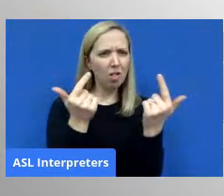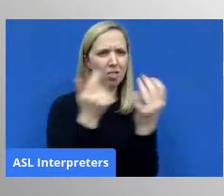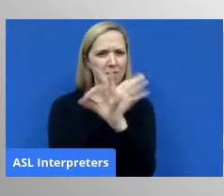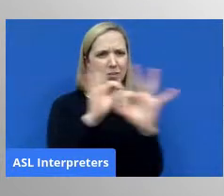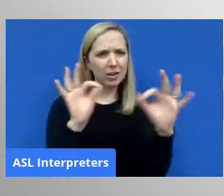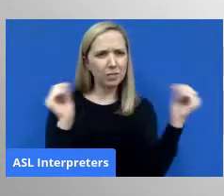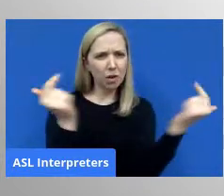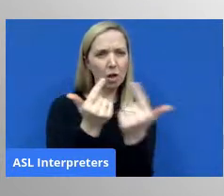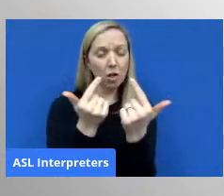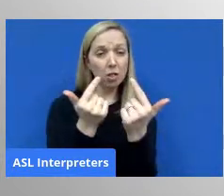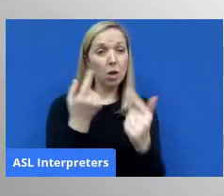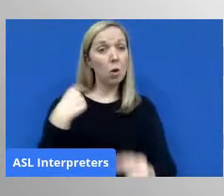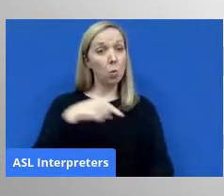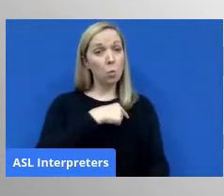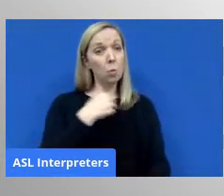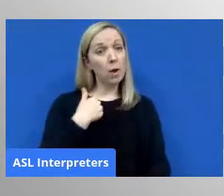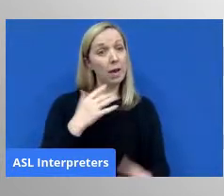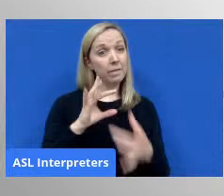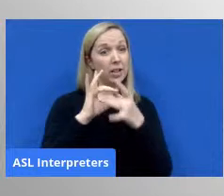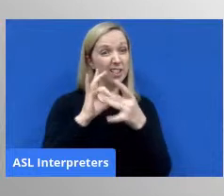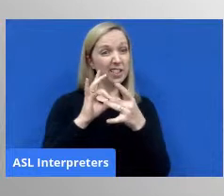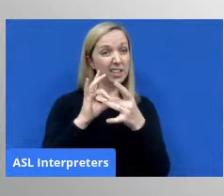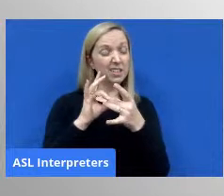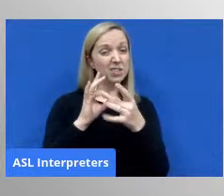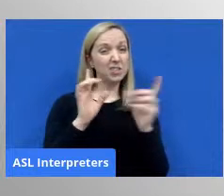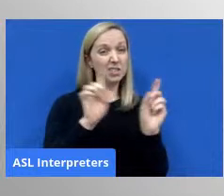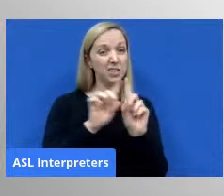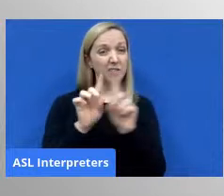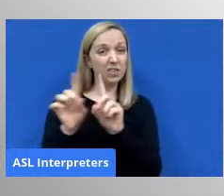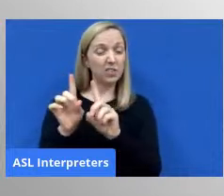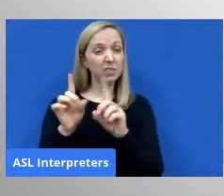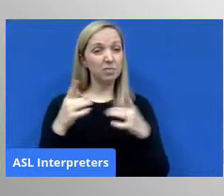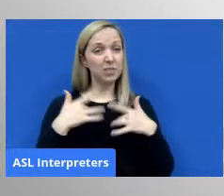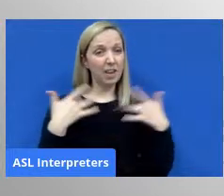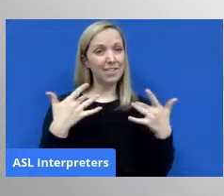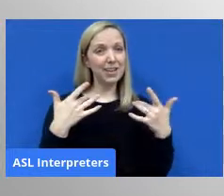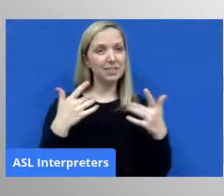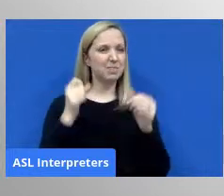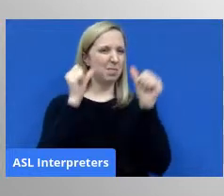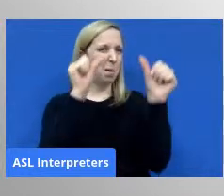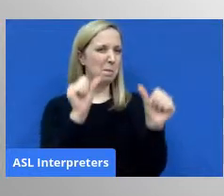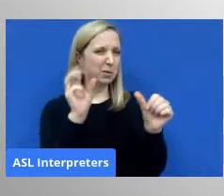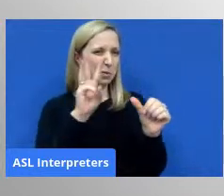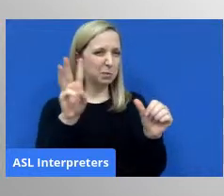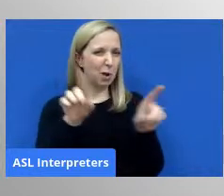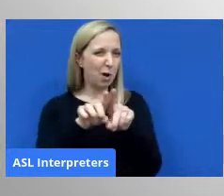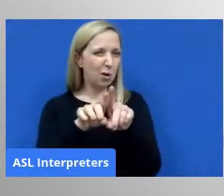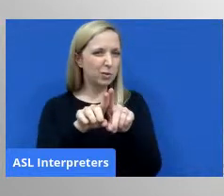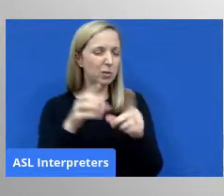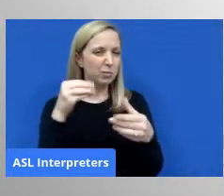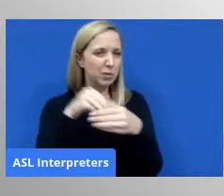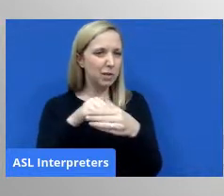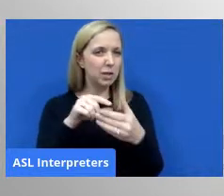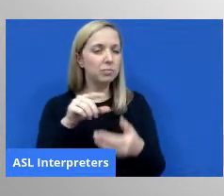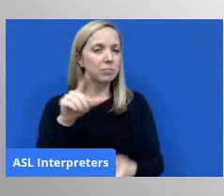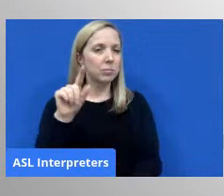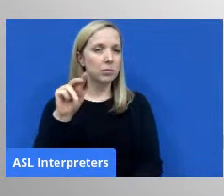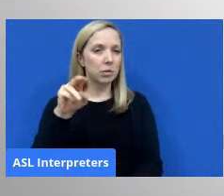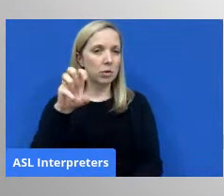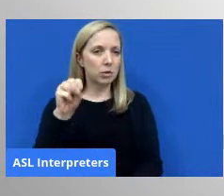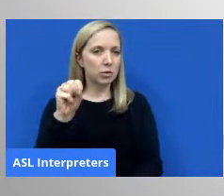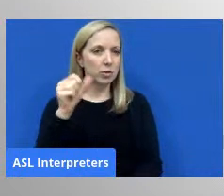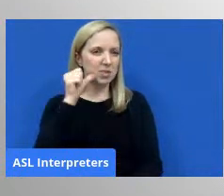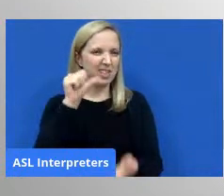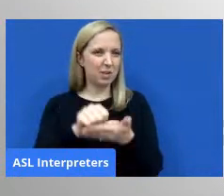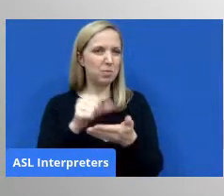is posted on our website, and it will be included in our newsletter that's going out this evening. And these are our winners in the writing